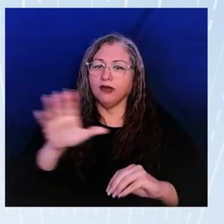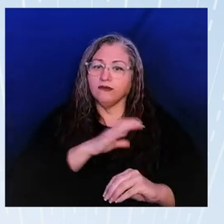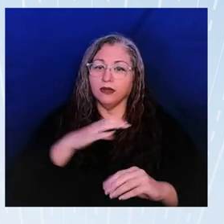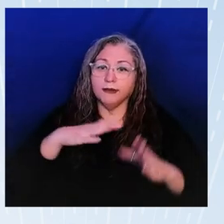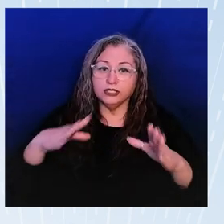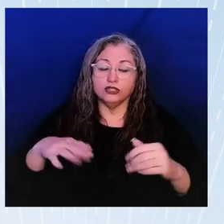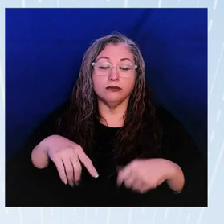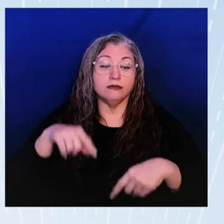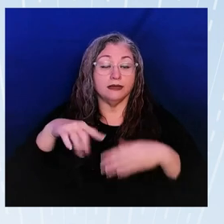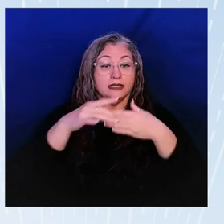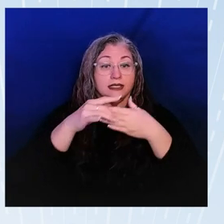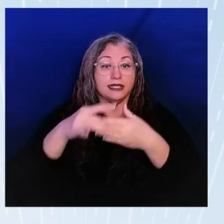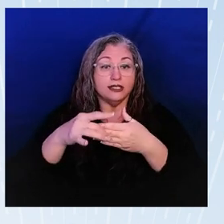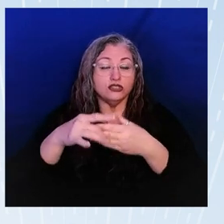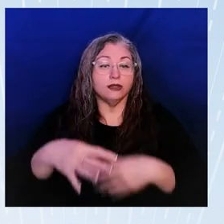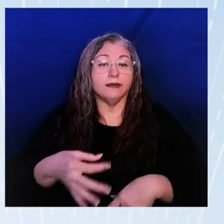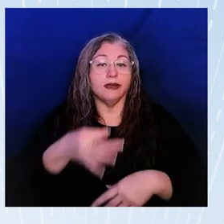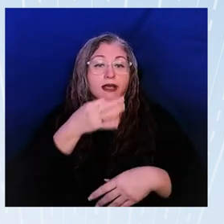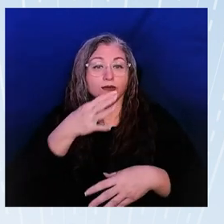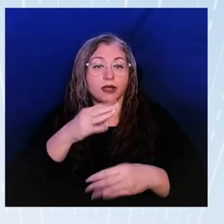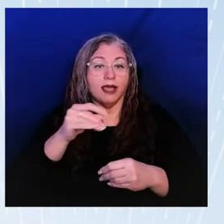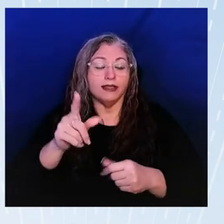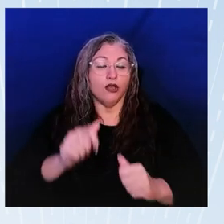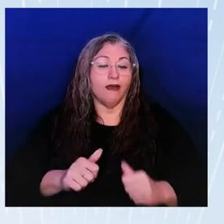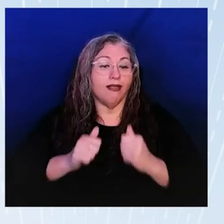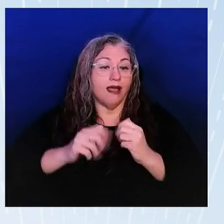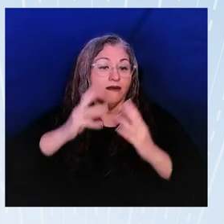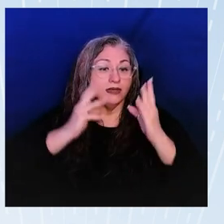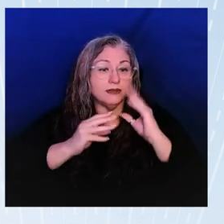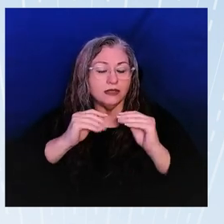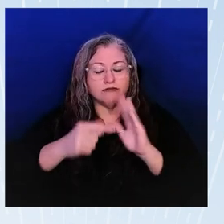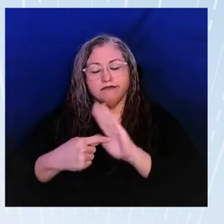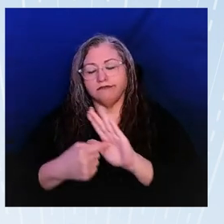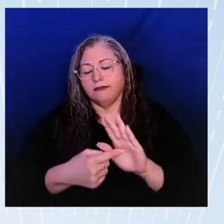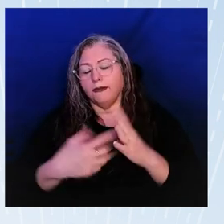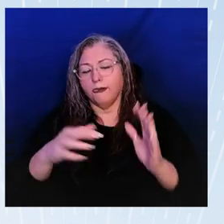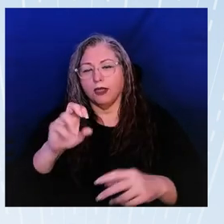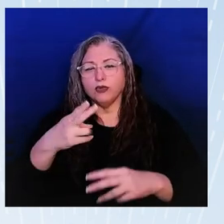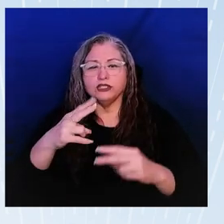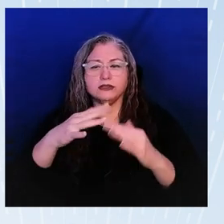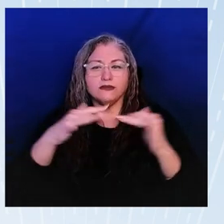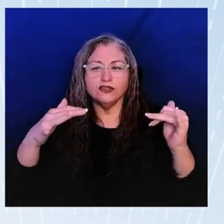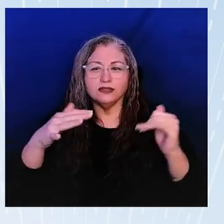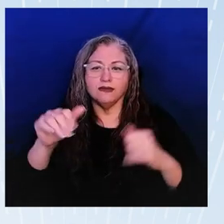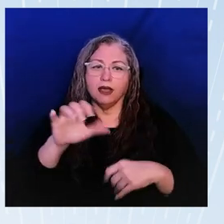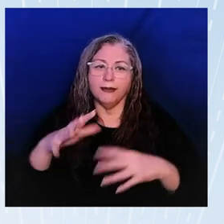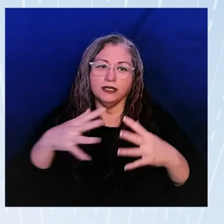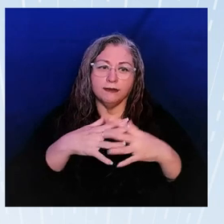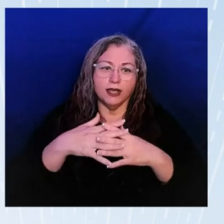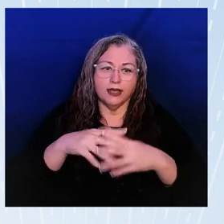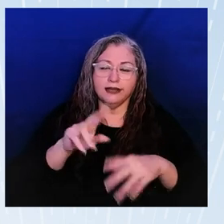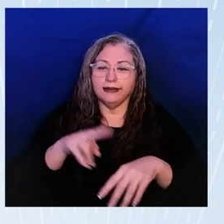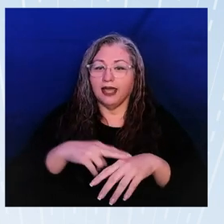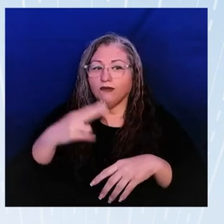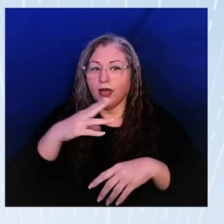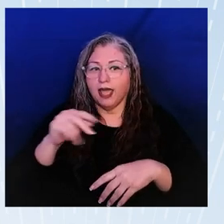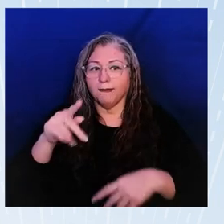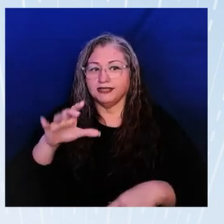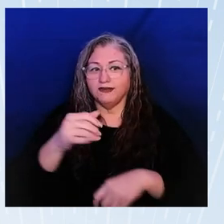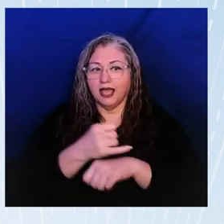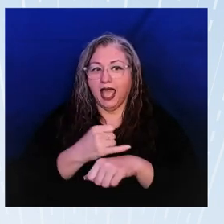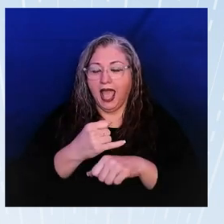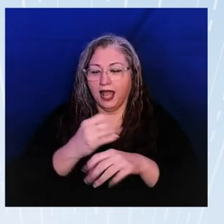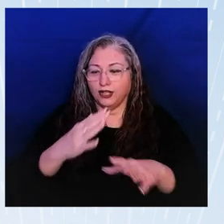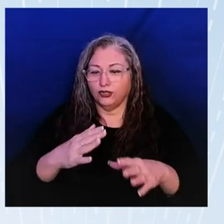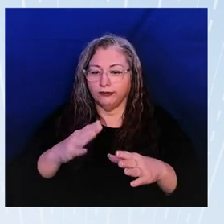leadership, expertise, and lived experiences are a reflection of the rich diversity of our Asian American, Native Hawaiian, and Pacific Islander